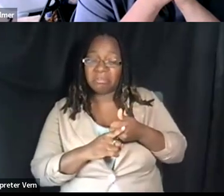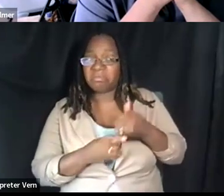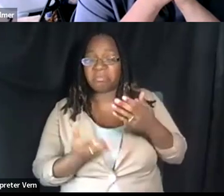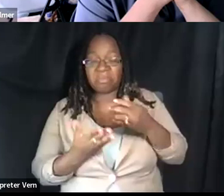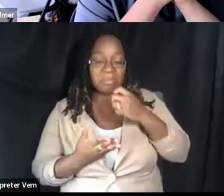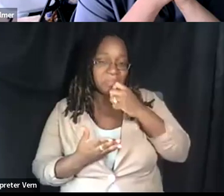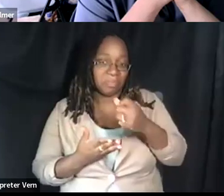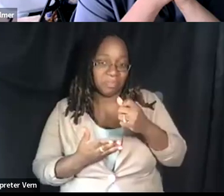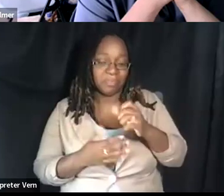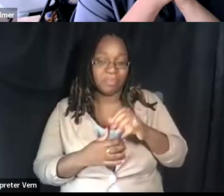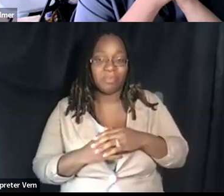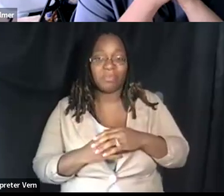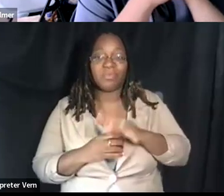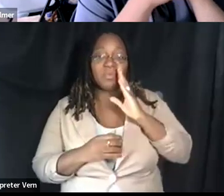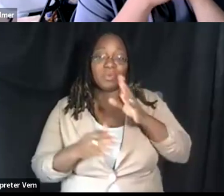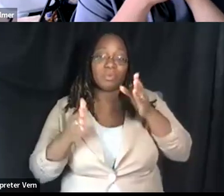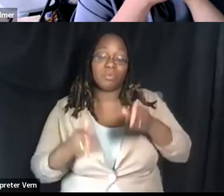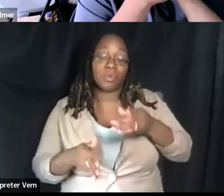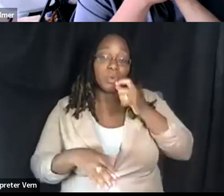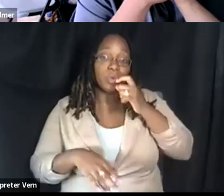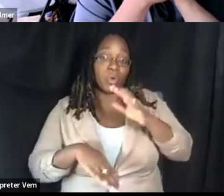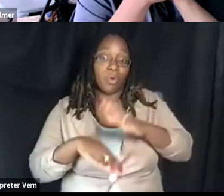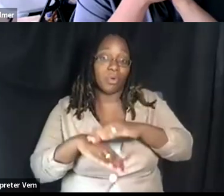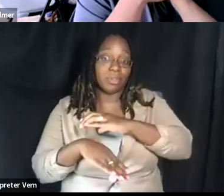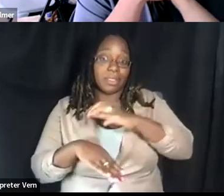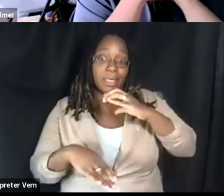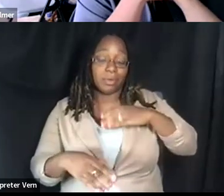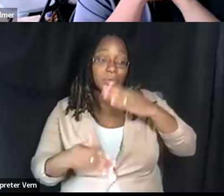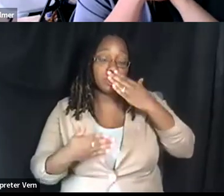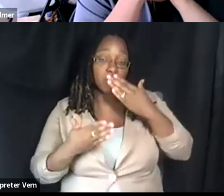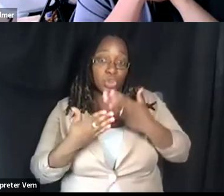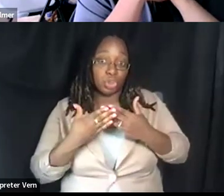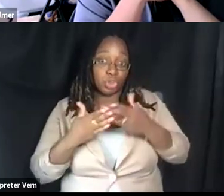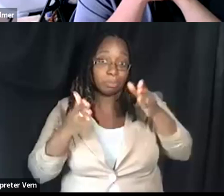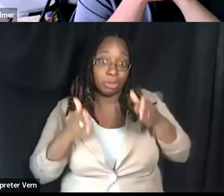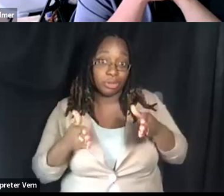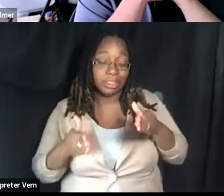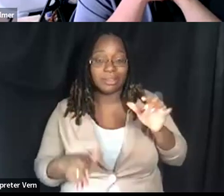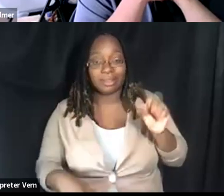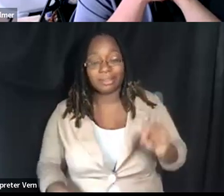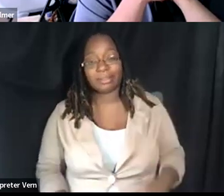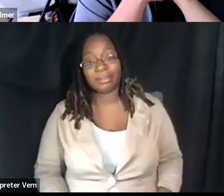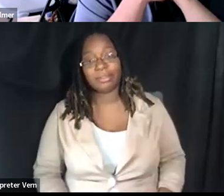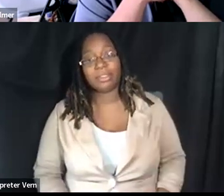Would a person that's on the council be a good candidate? Yes.